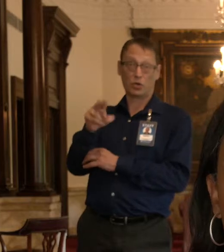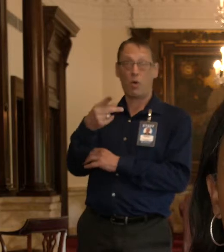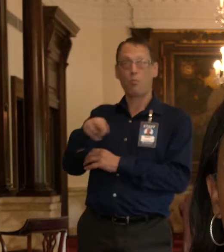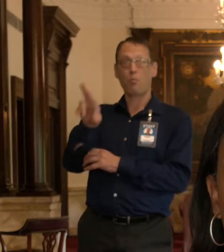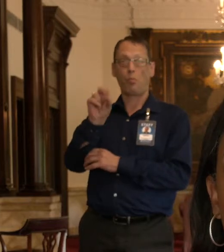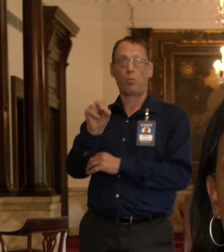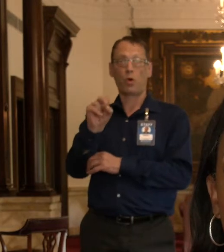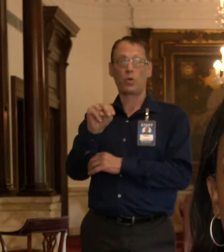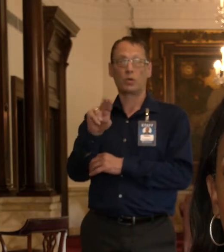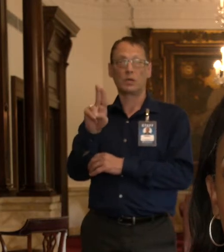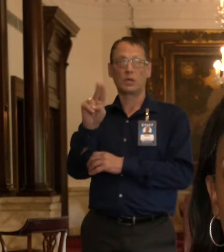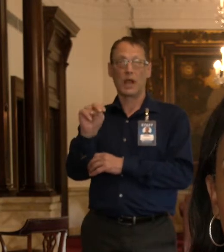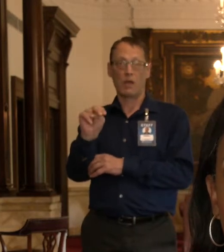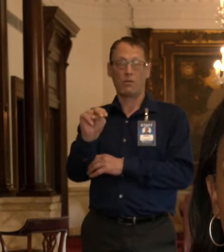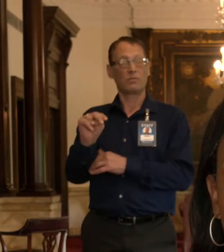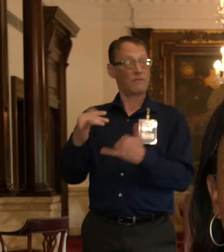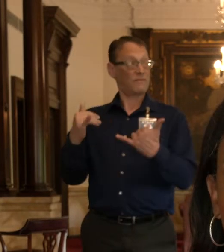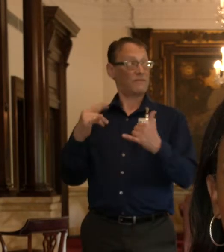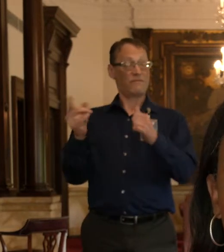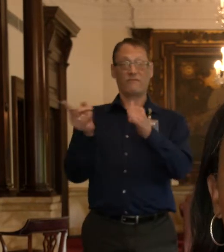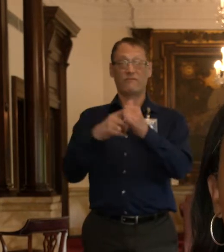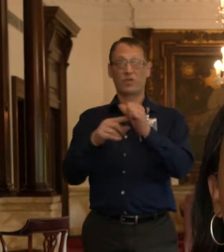live stream from the mayor's office.